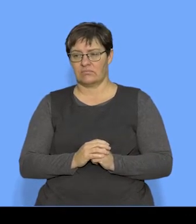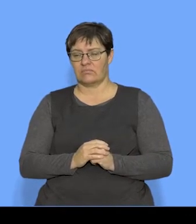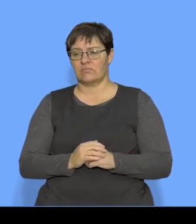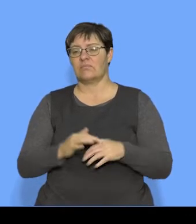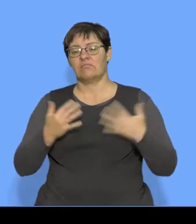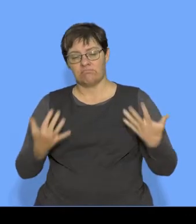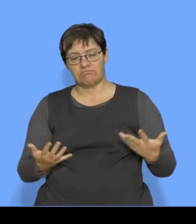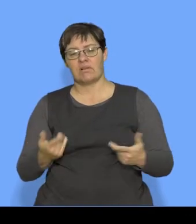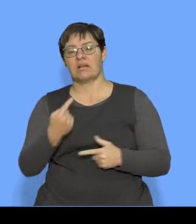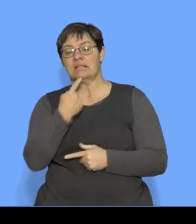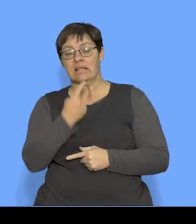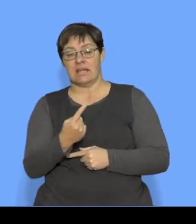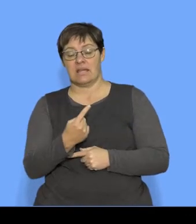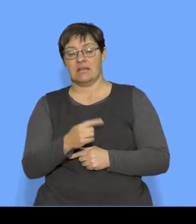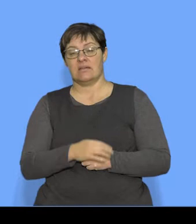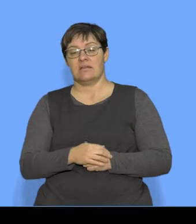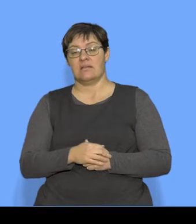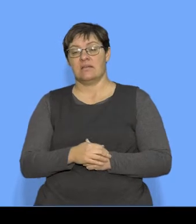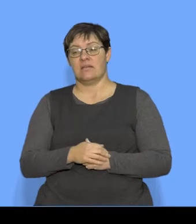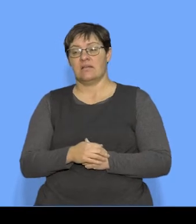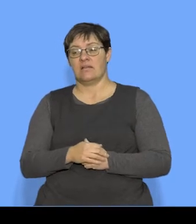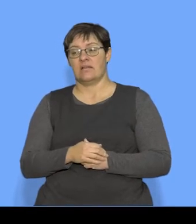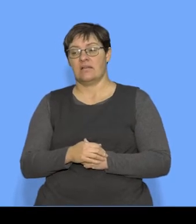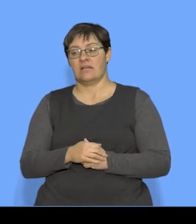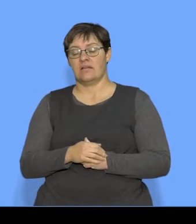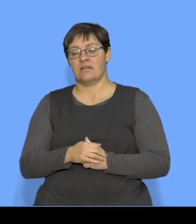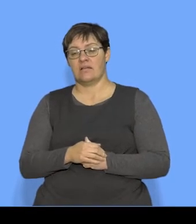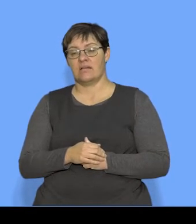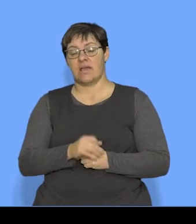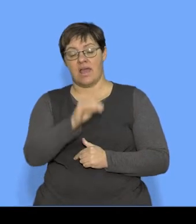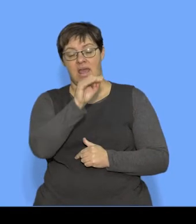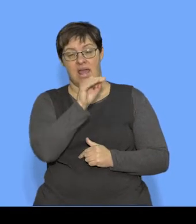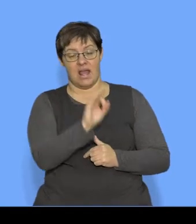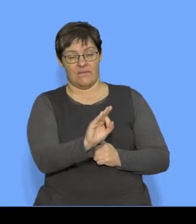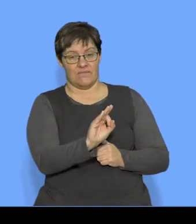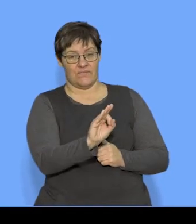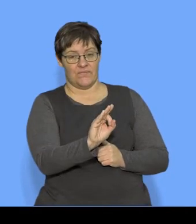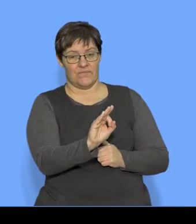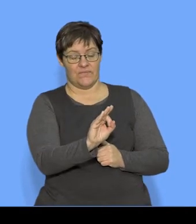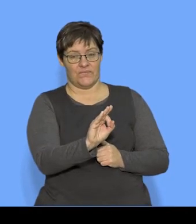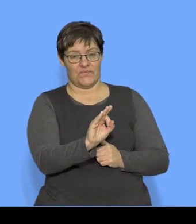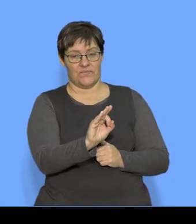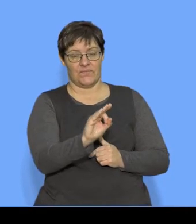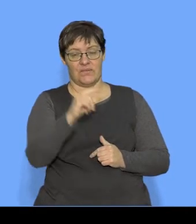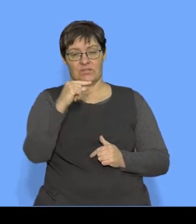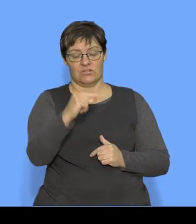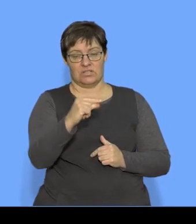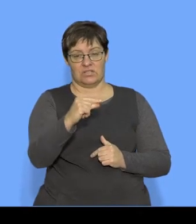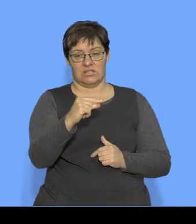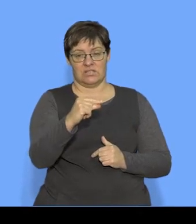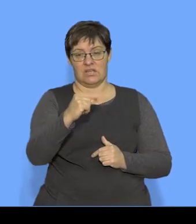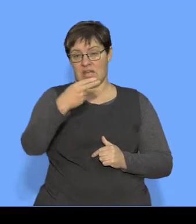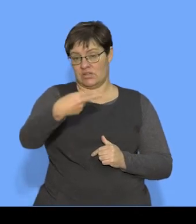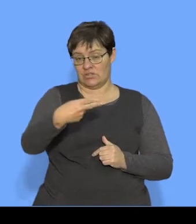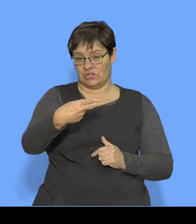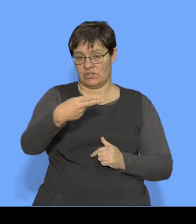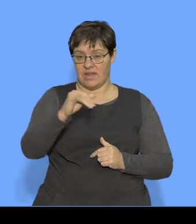three horizontal lines. And then as a result, I will then say that my